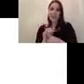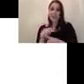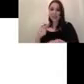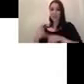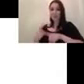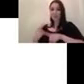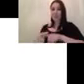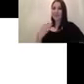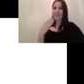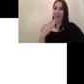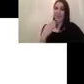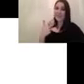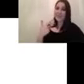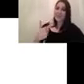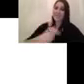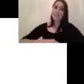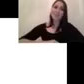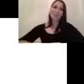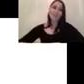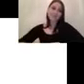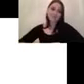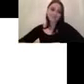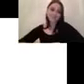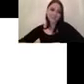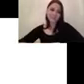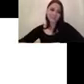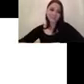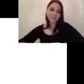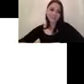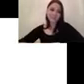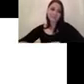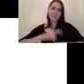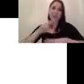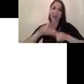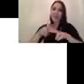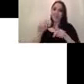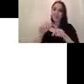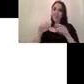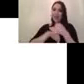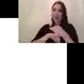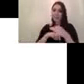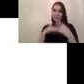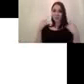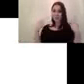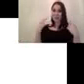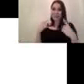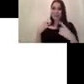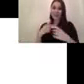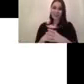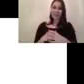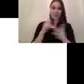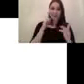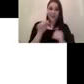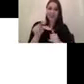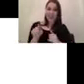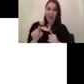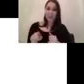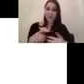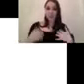That's crazy, 97 FPS on mobile phone. Definitely check that out. It's quite a cool